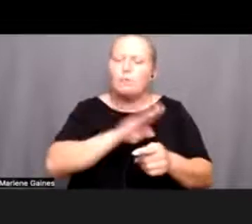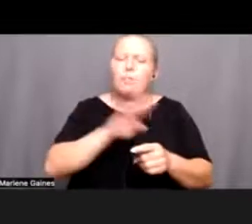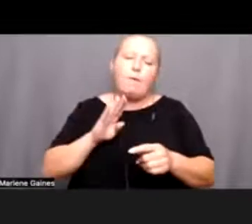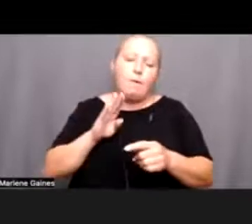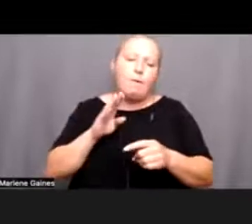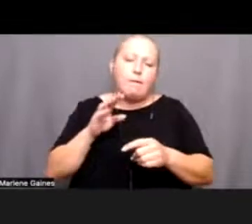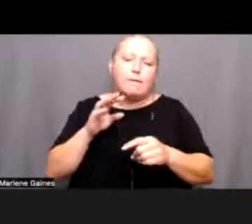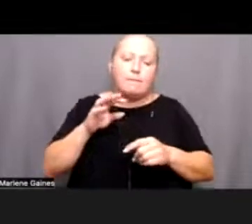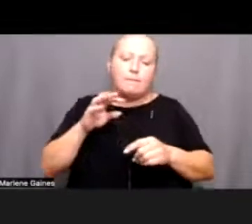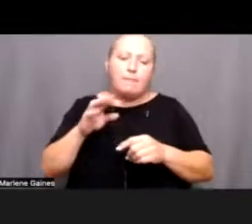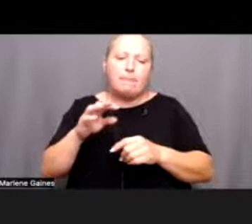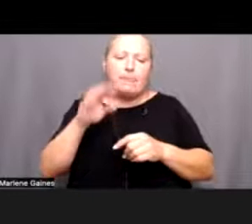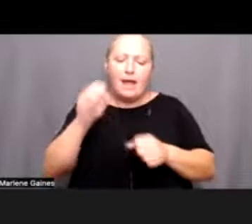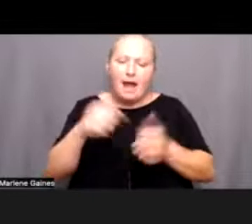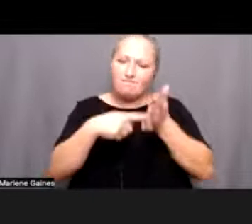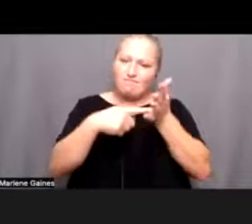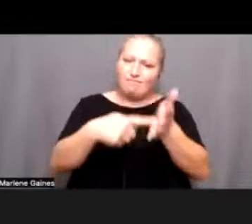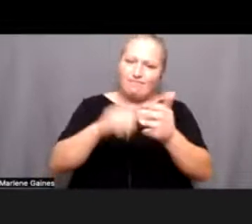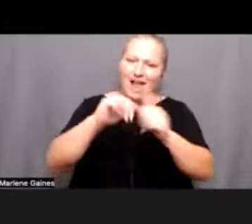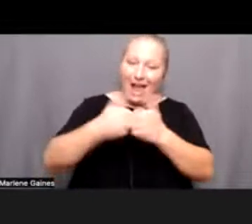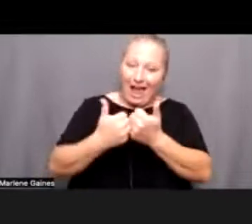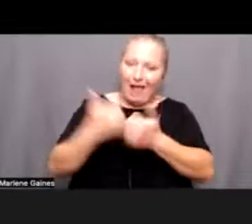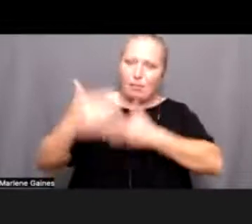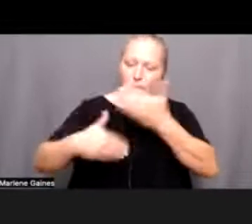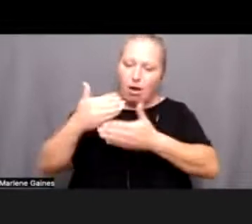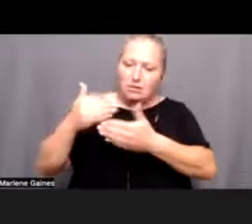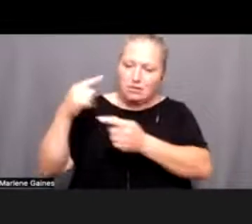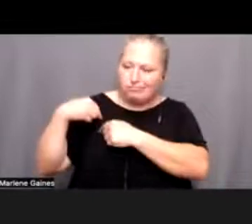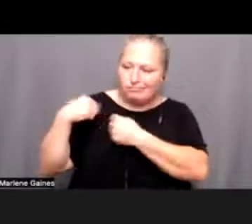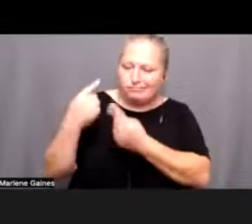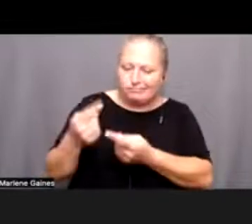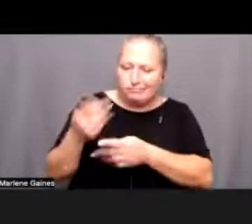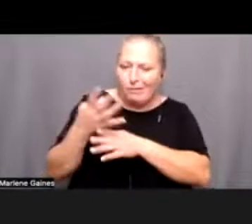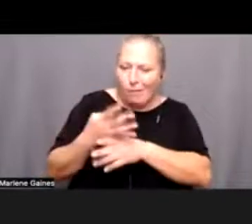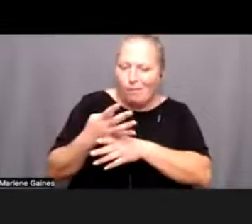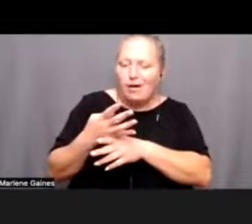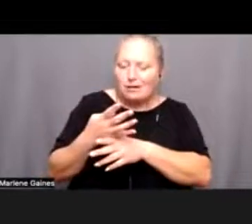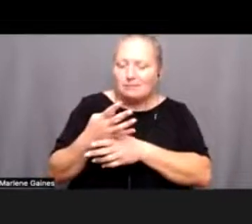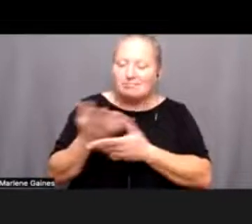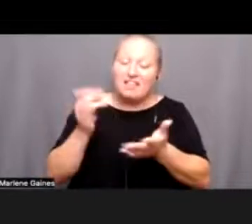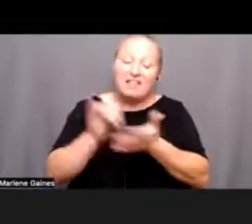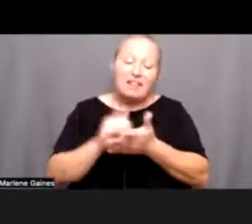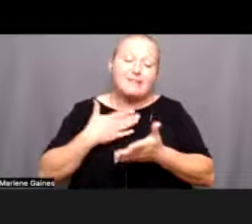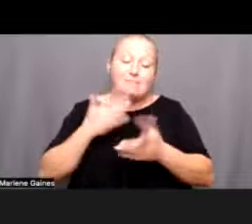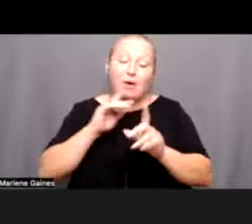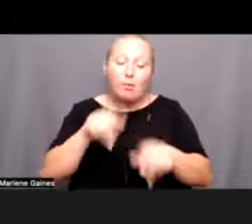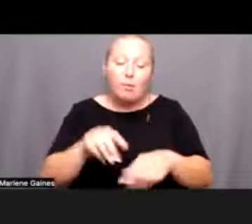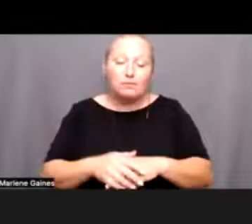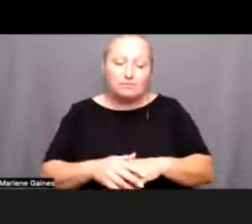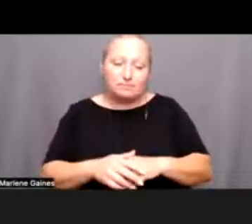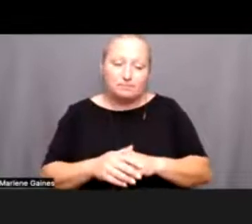to illustrate how this process has unfolded over the last 4 months. And that is my report.